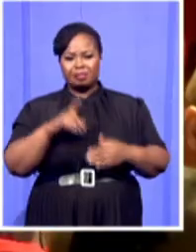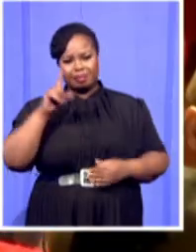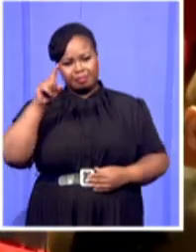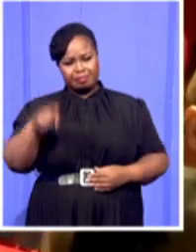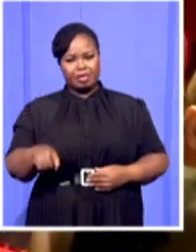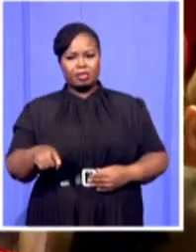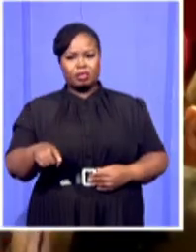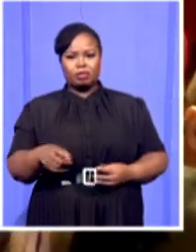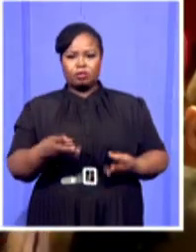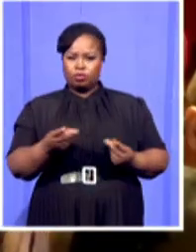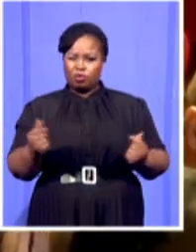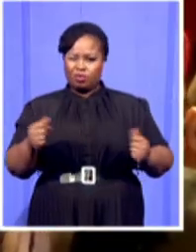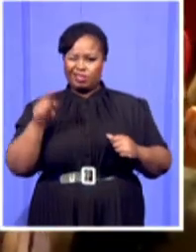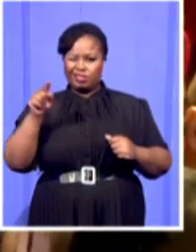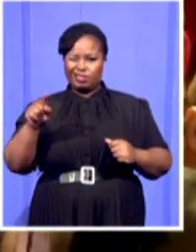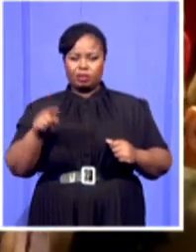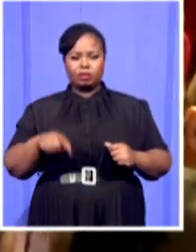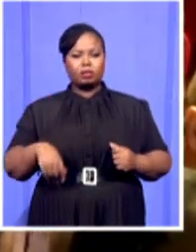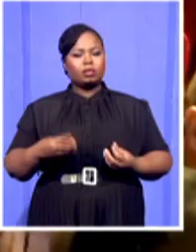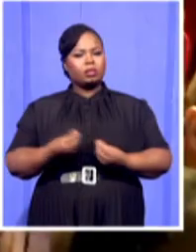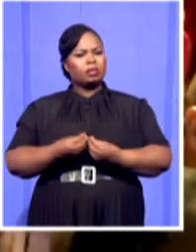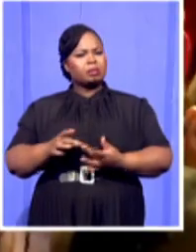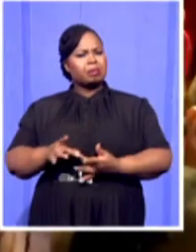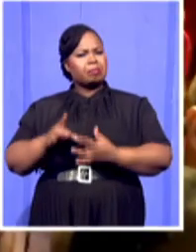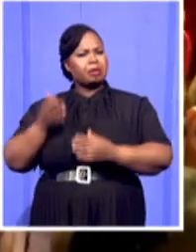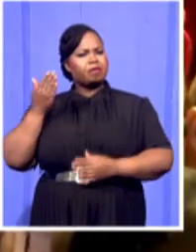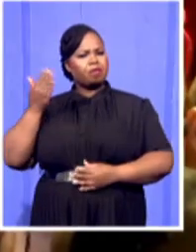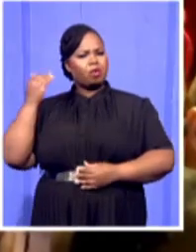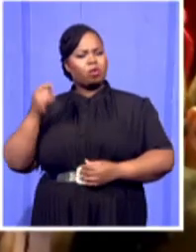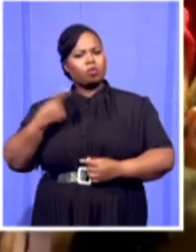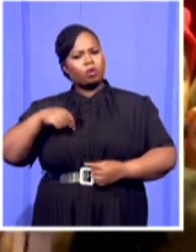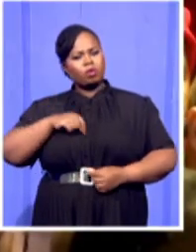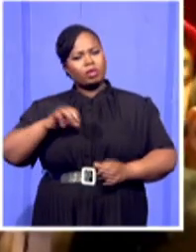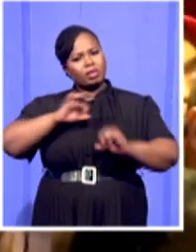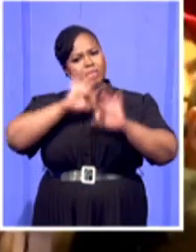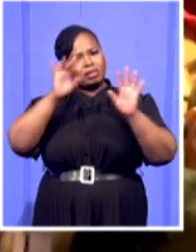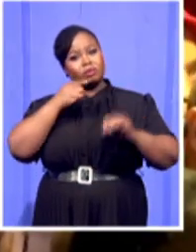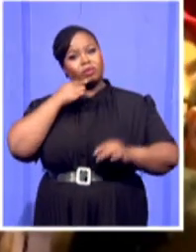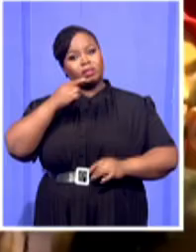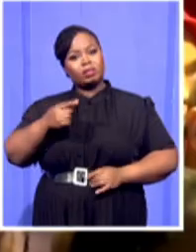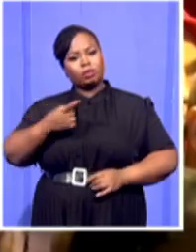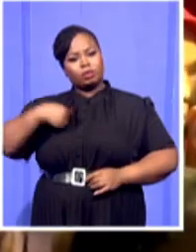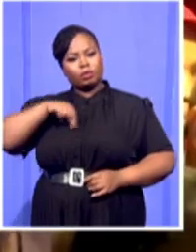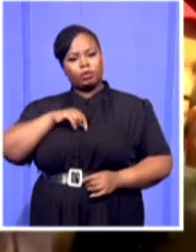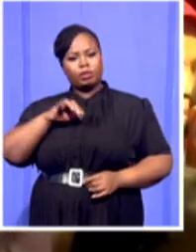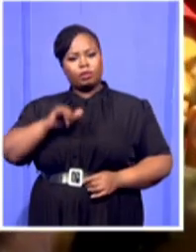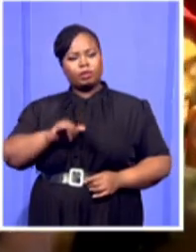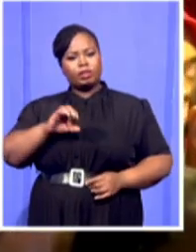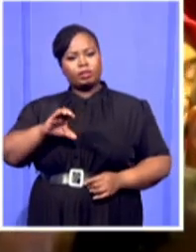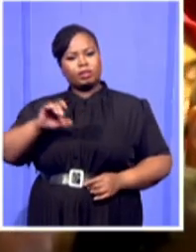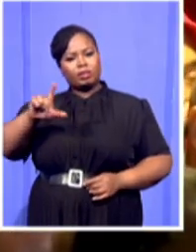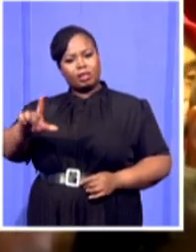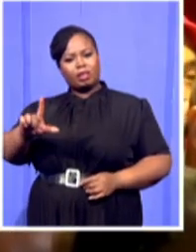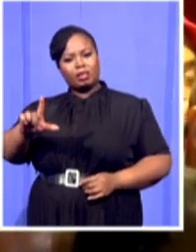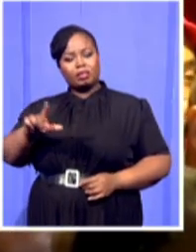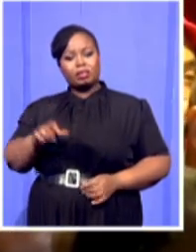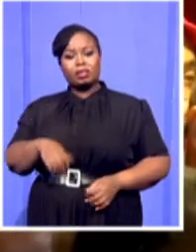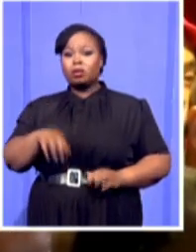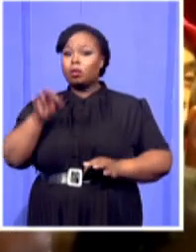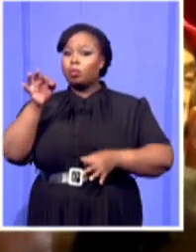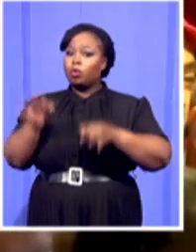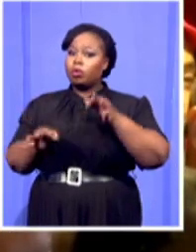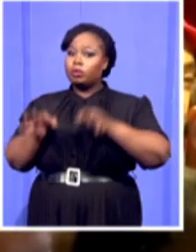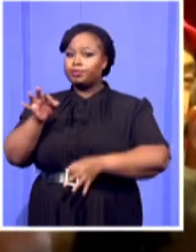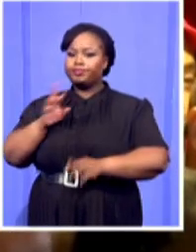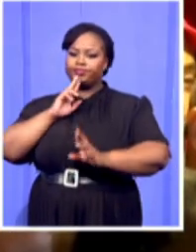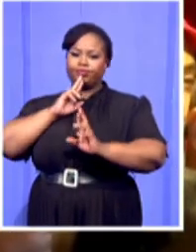to deal with an outstanding matter, where we clearly indicated as the Young Communist League that the political